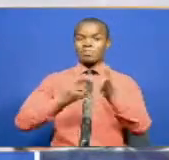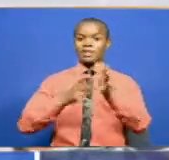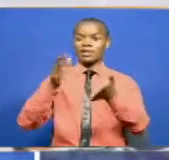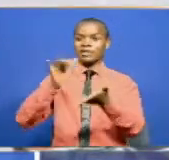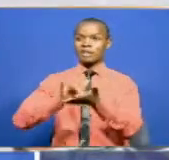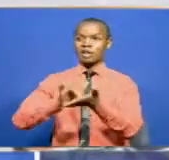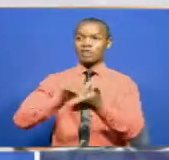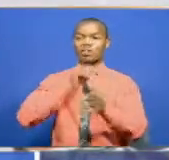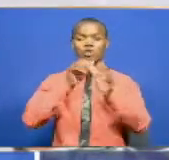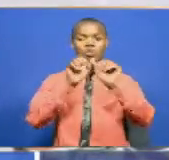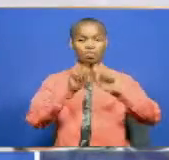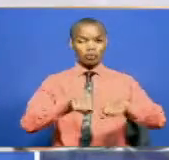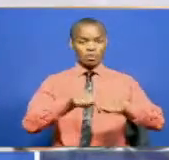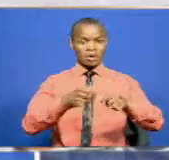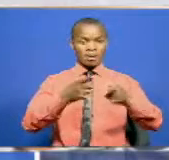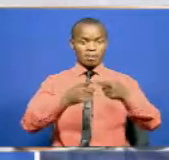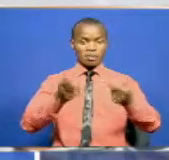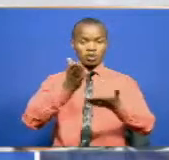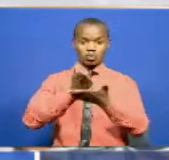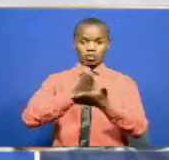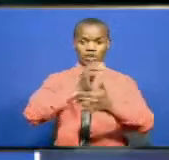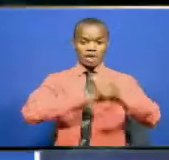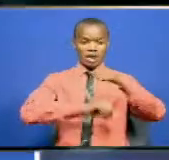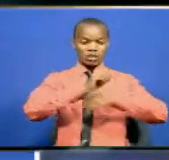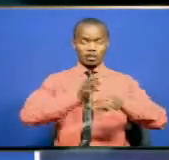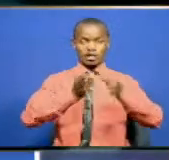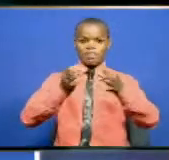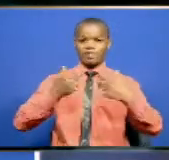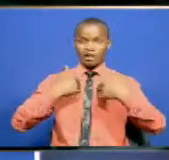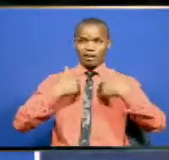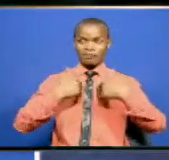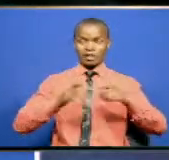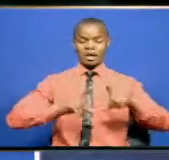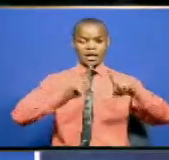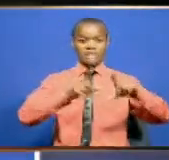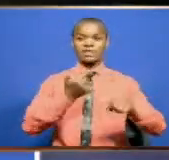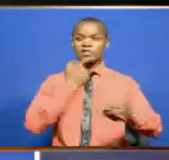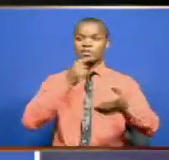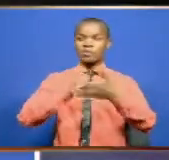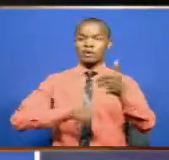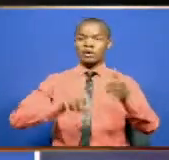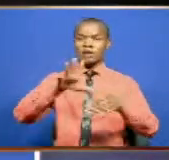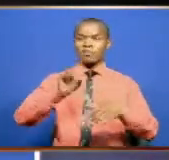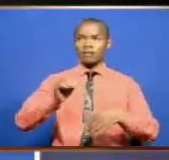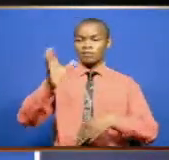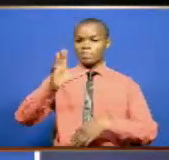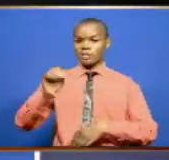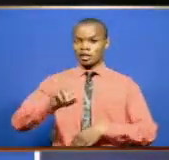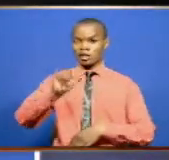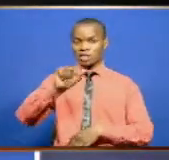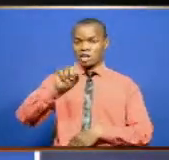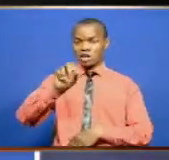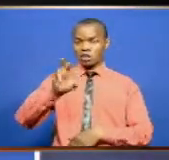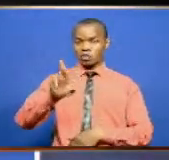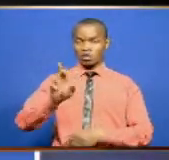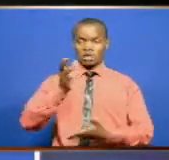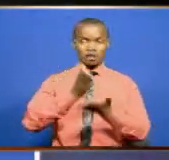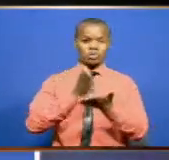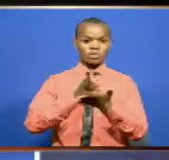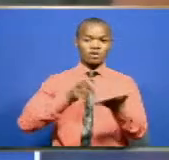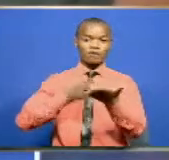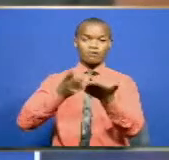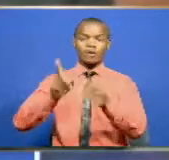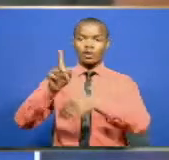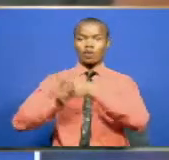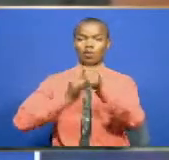solar, but rather do it with a licensed person. EPRA says 50% of the solar lamps in the market have been failing within a year of